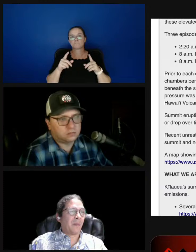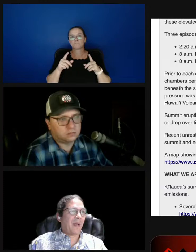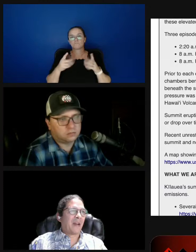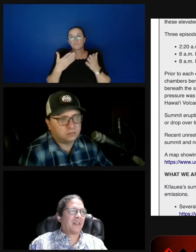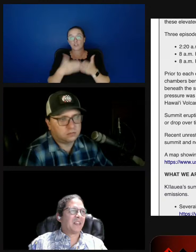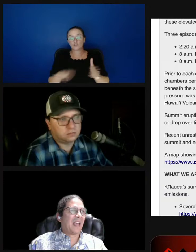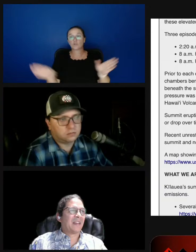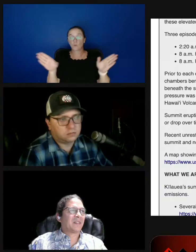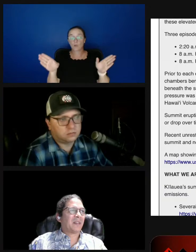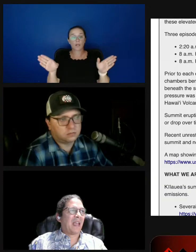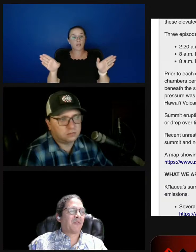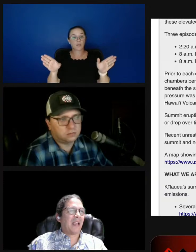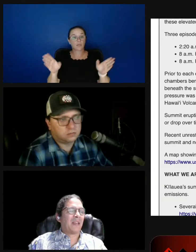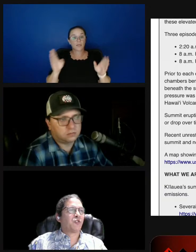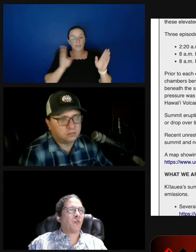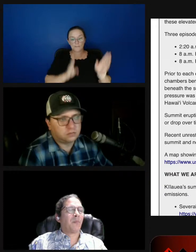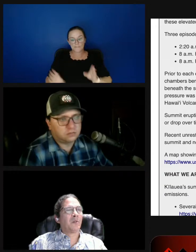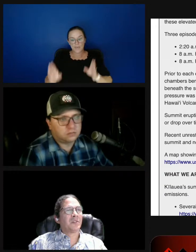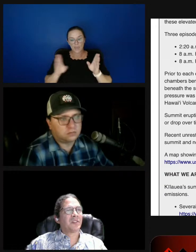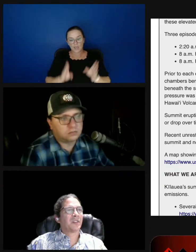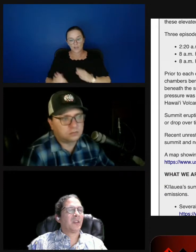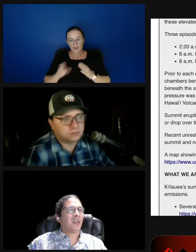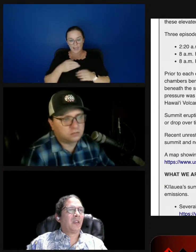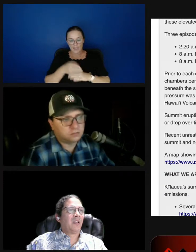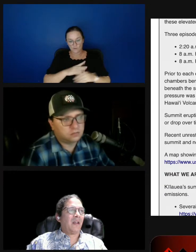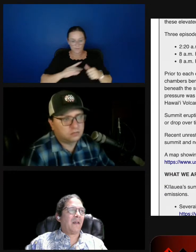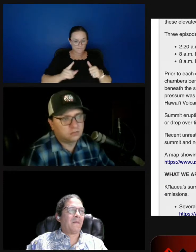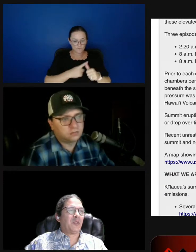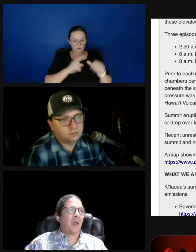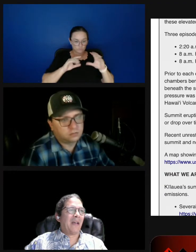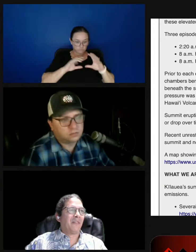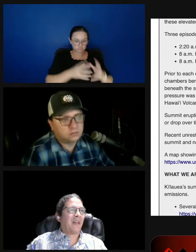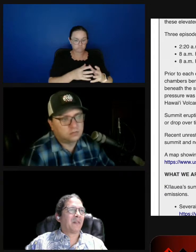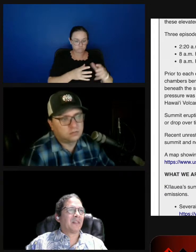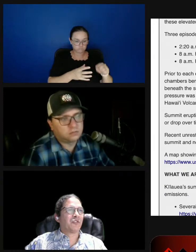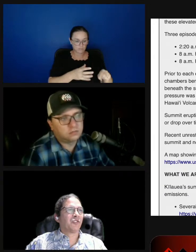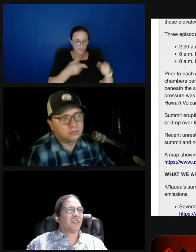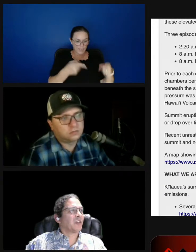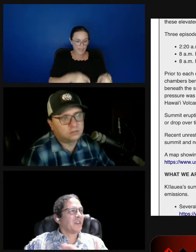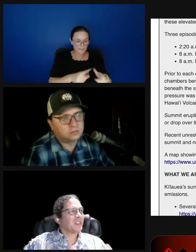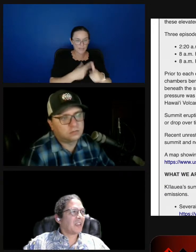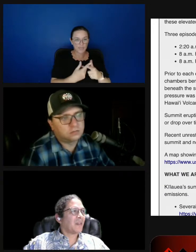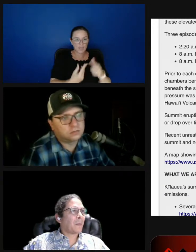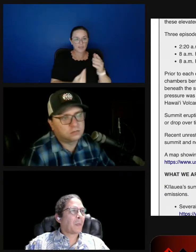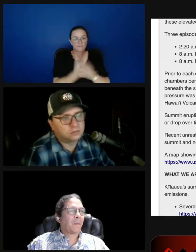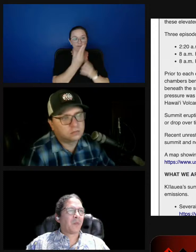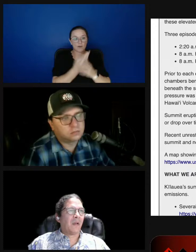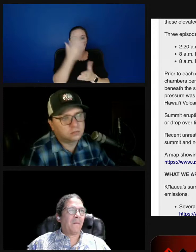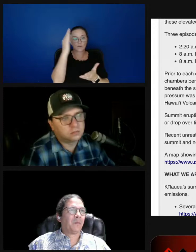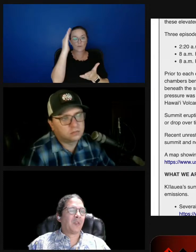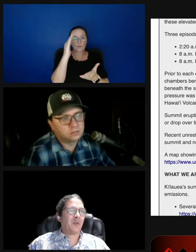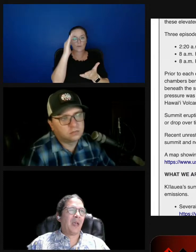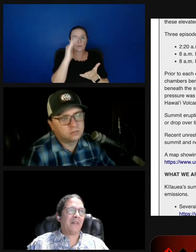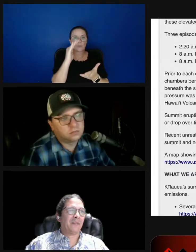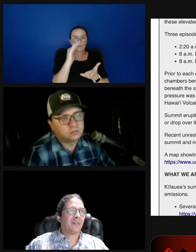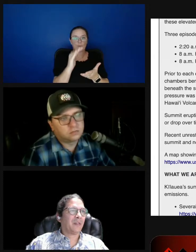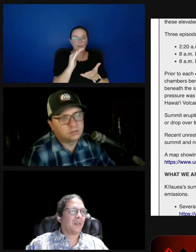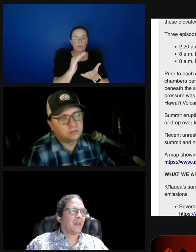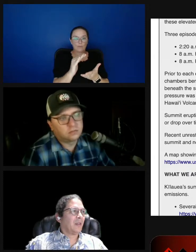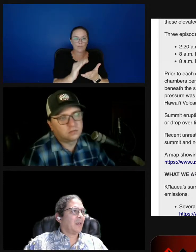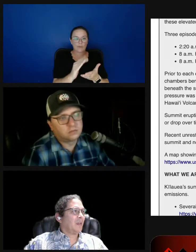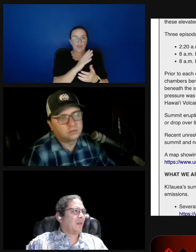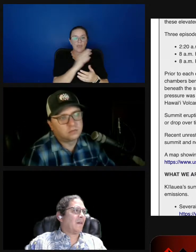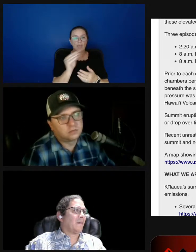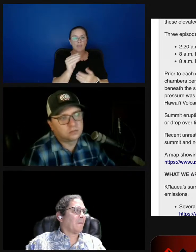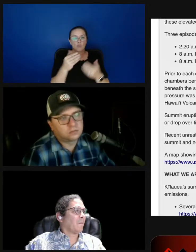overall, the pattern is that after that initial pulse, you have fountains usually decreasing, and you have